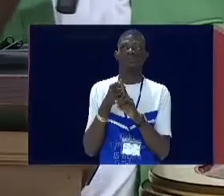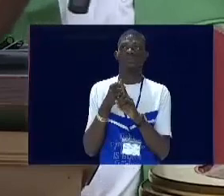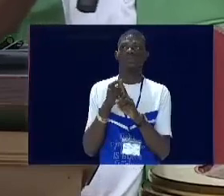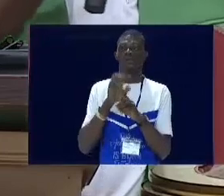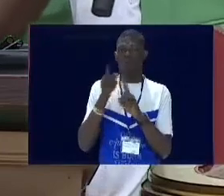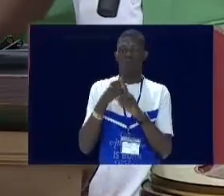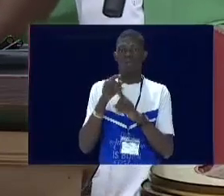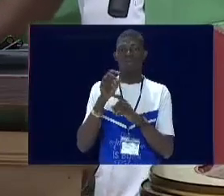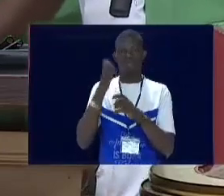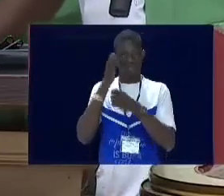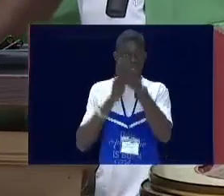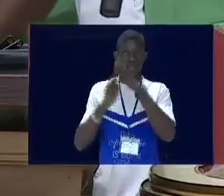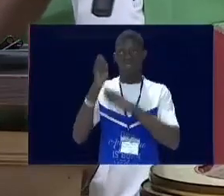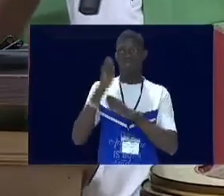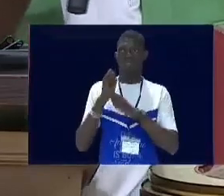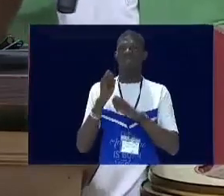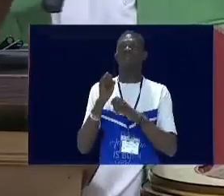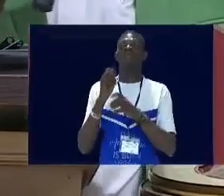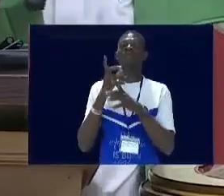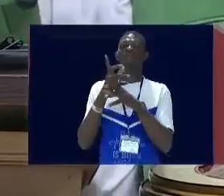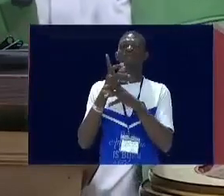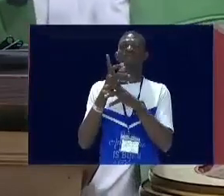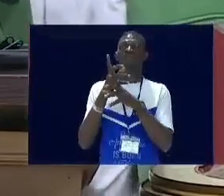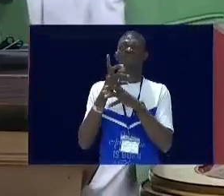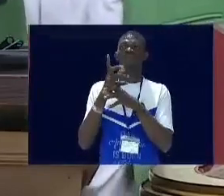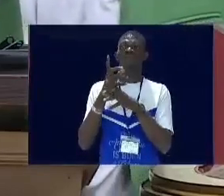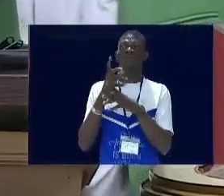Elisha received the double portion,